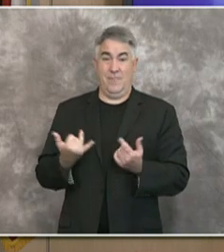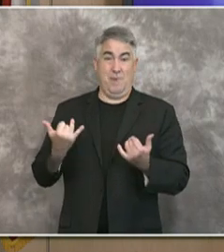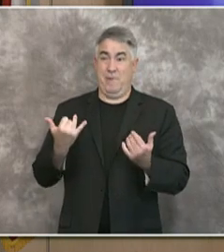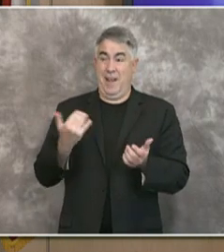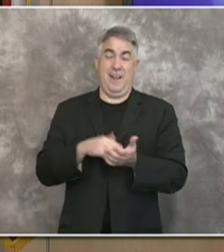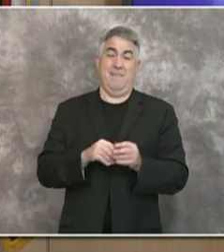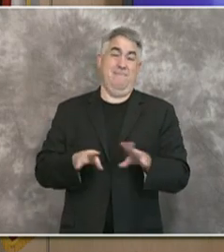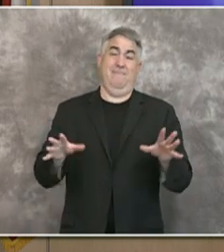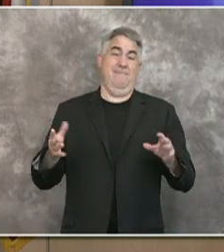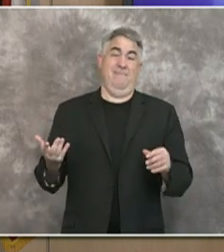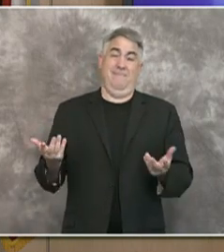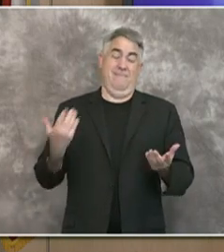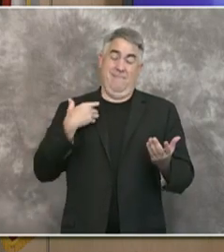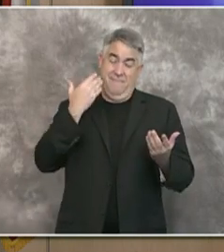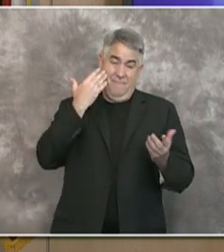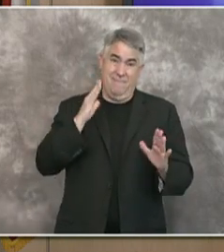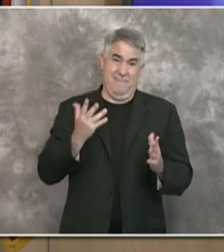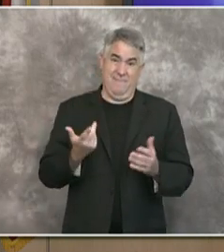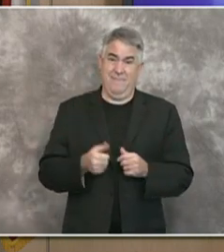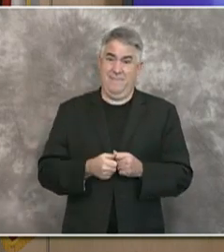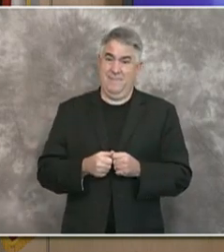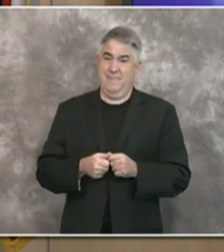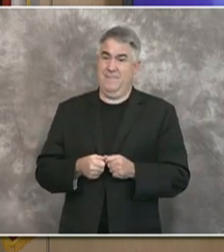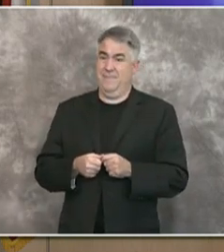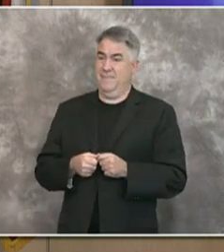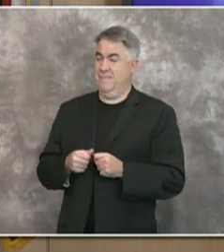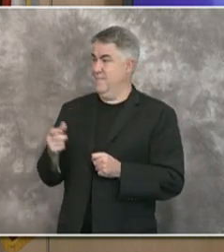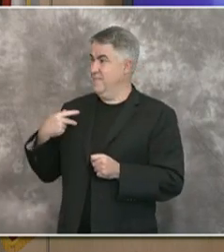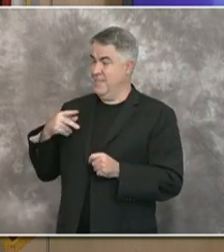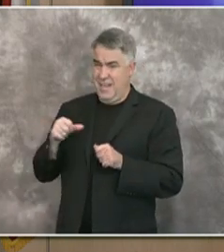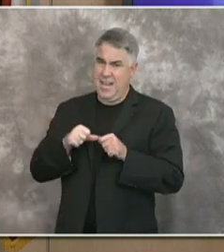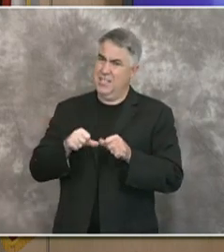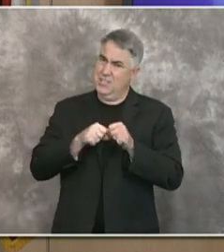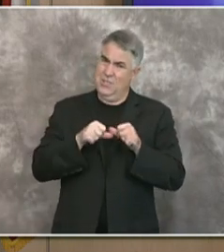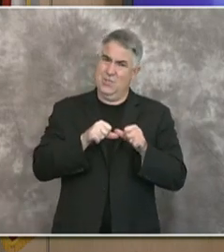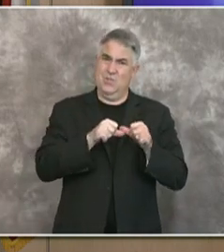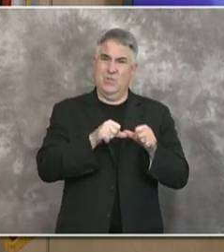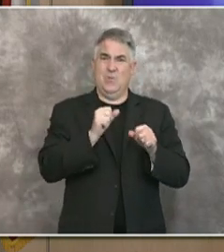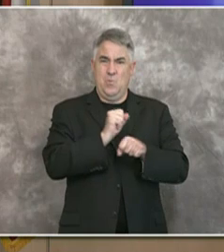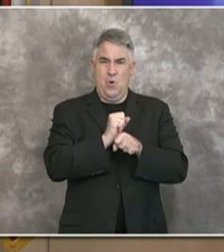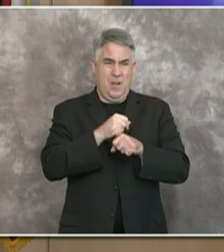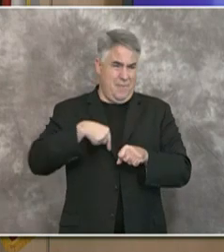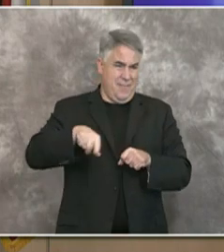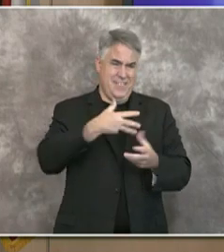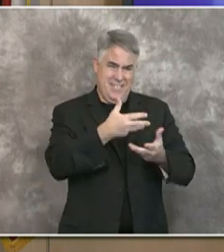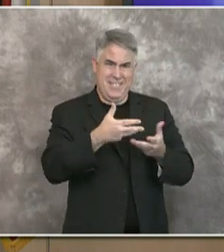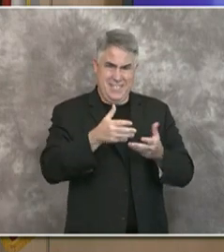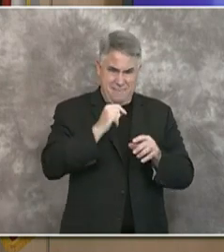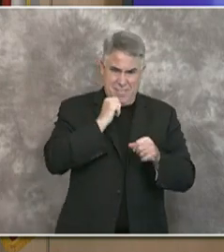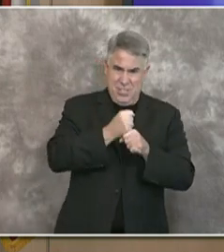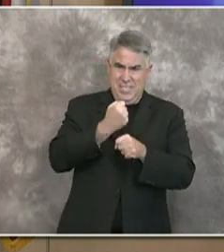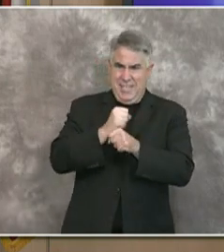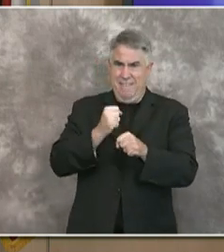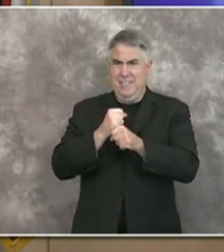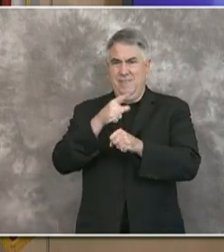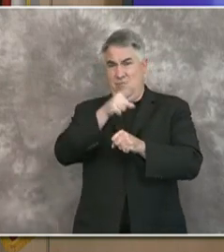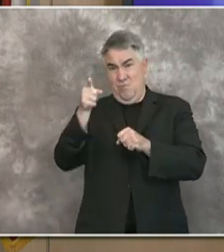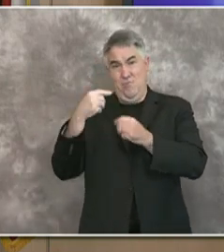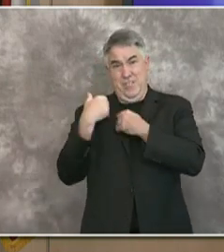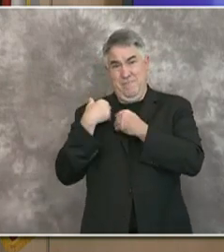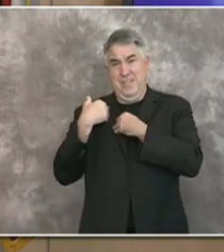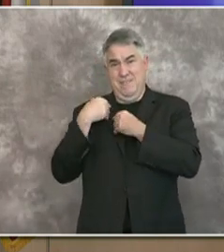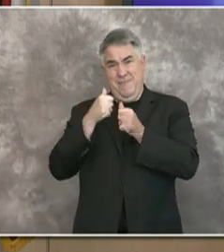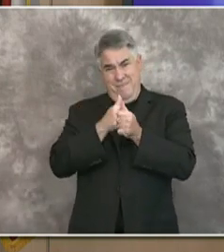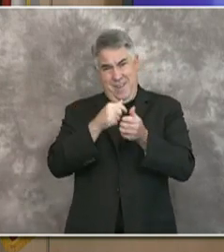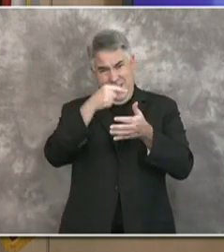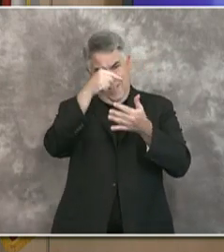really need the public to continue to work with us, to follow the guidance. We need our employers to be responsible and do the right things because we want to